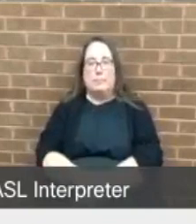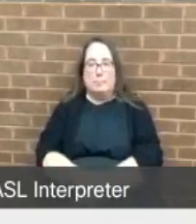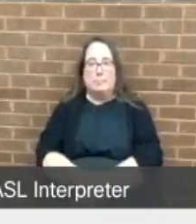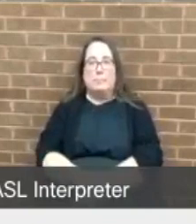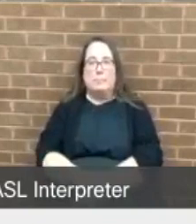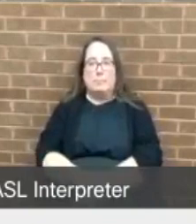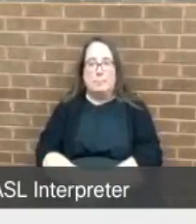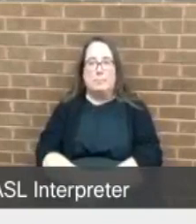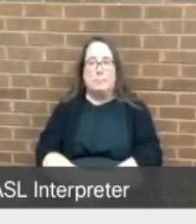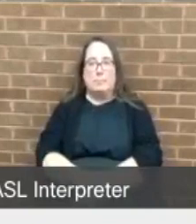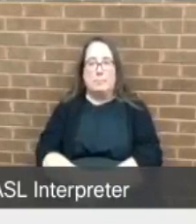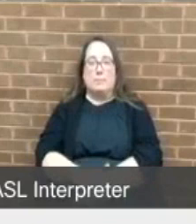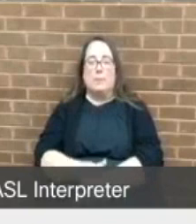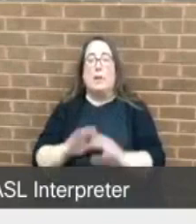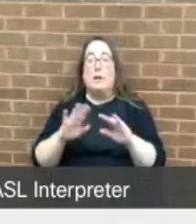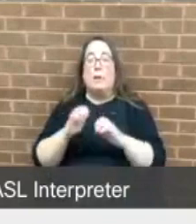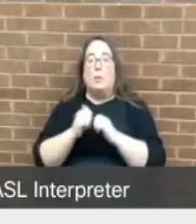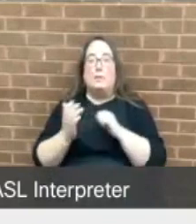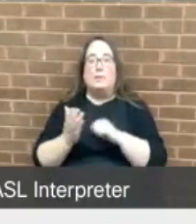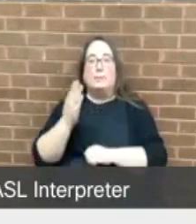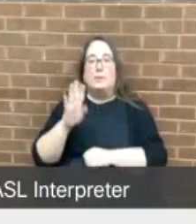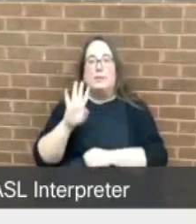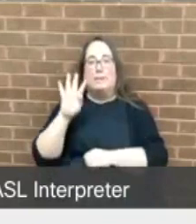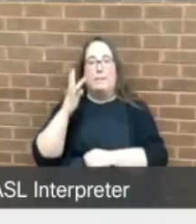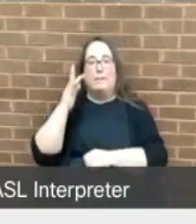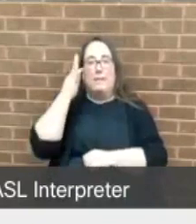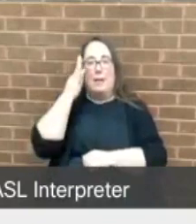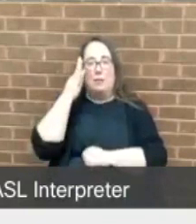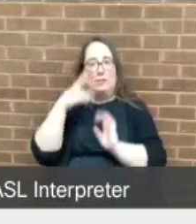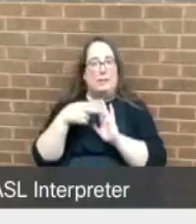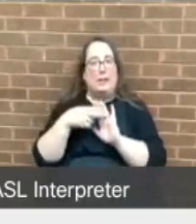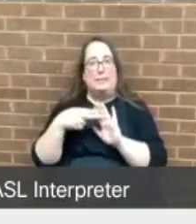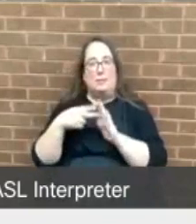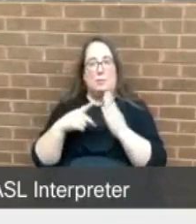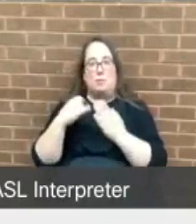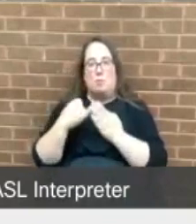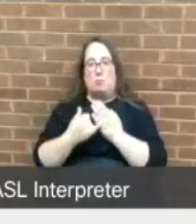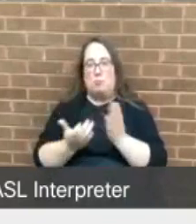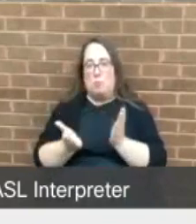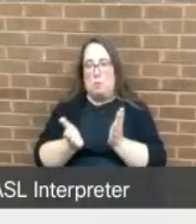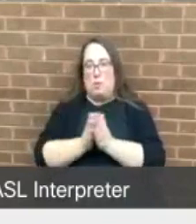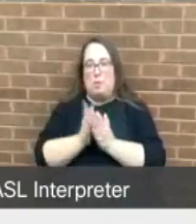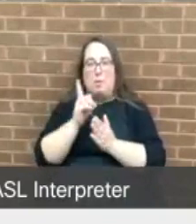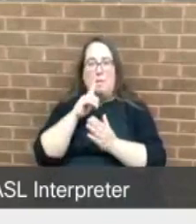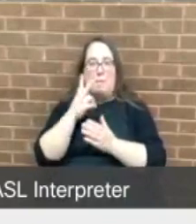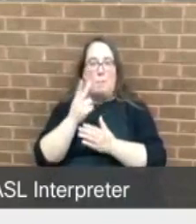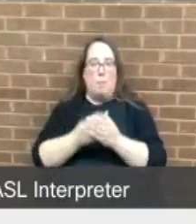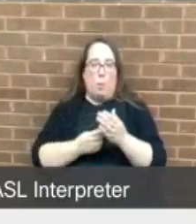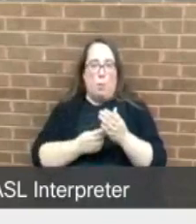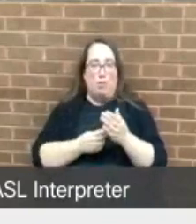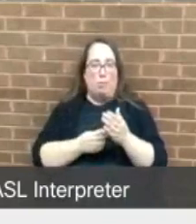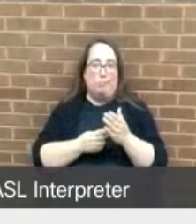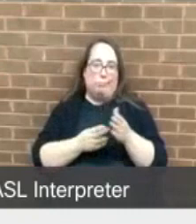is clear by our submission of federally designated project requests for both corridors.